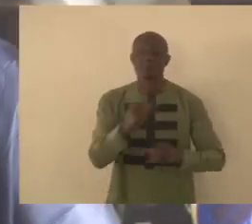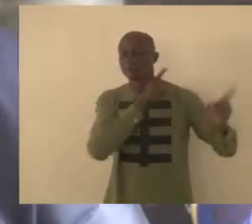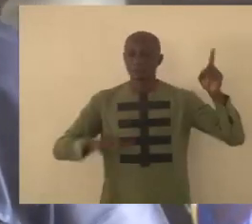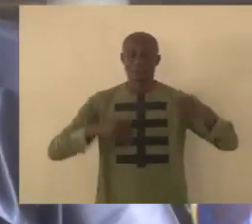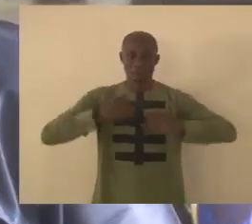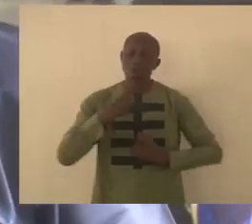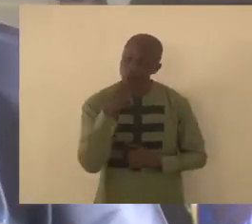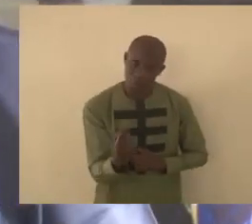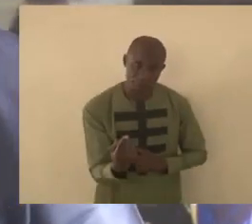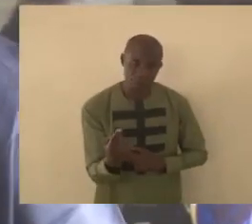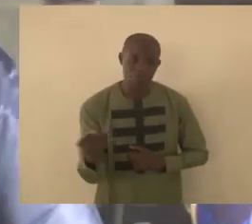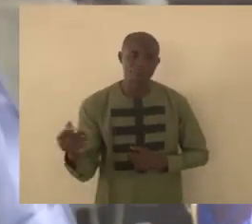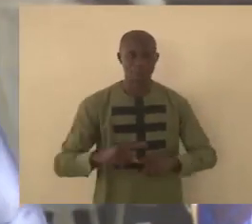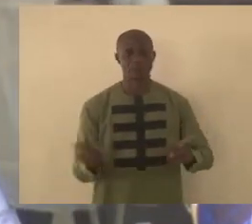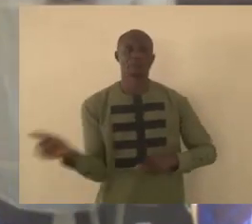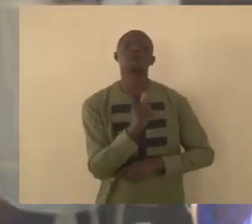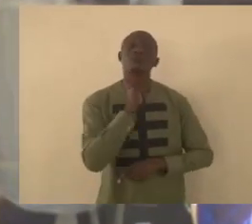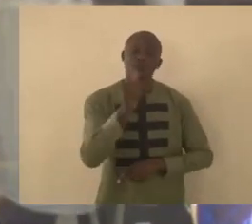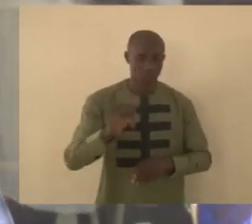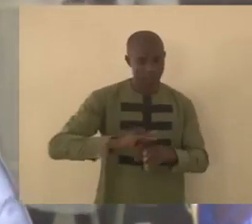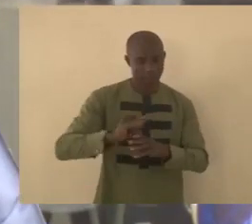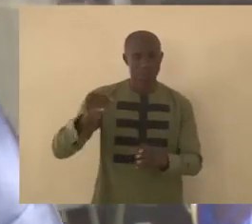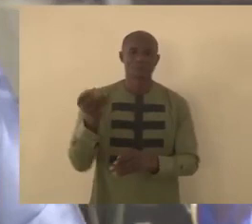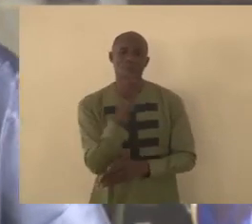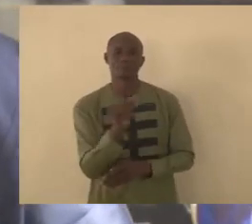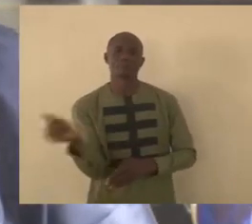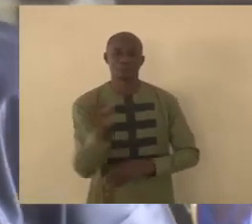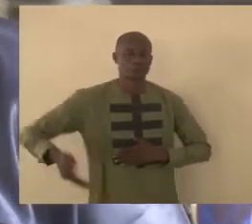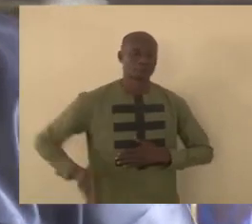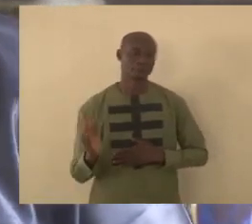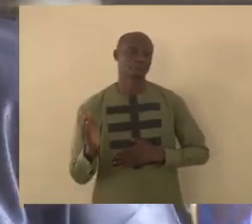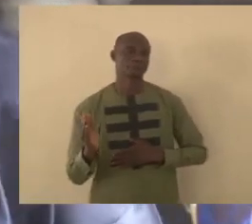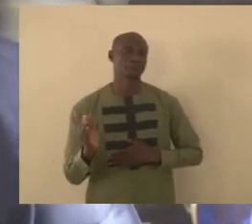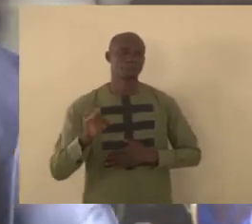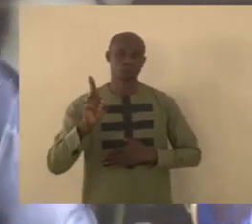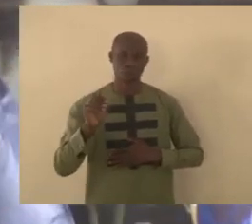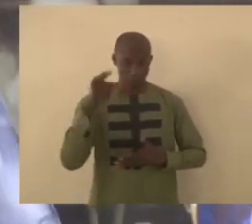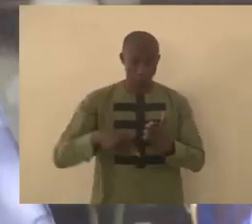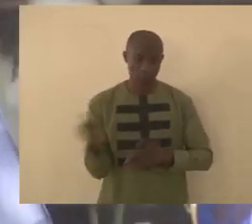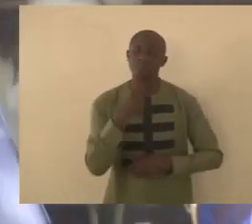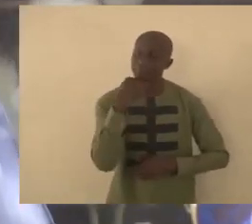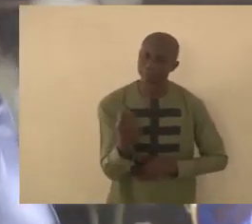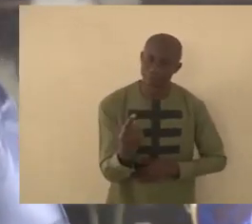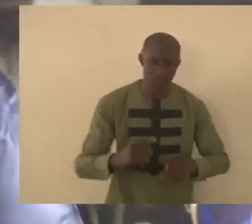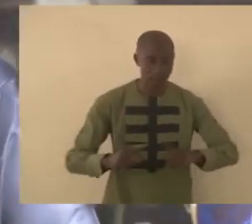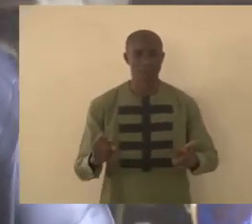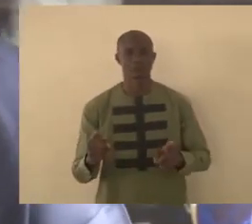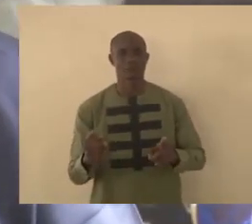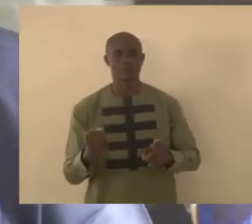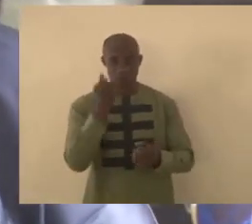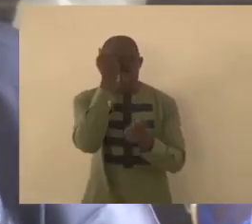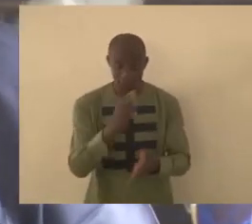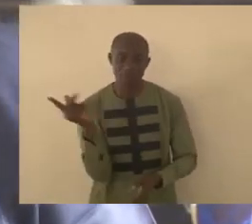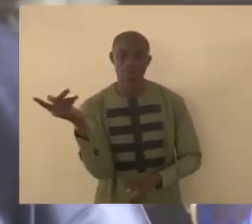the Lord has said, but that they do not practice them, that they should do what they say, but